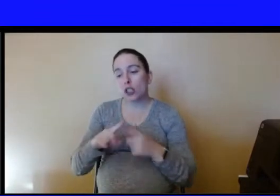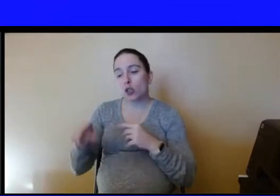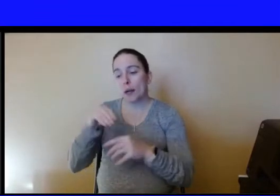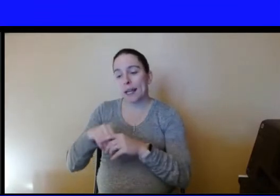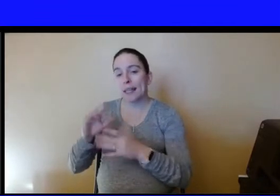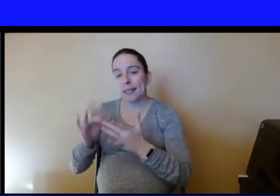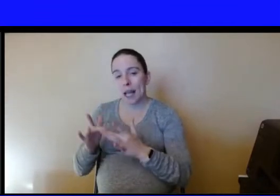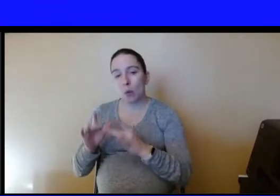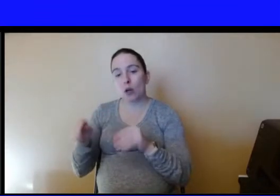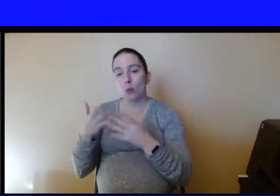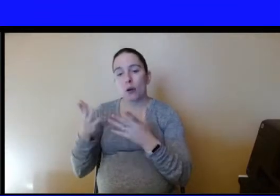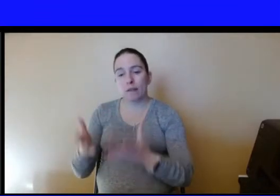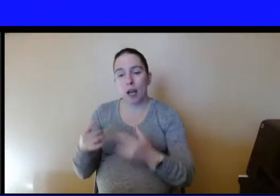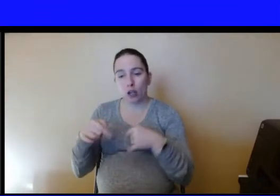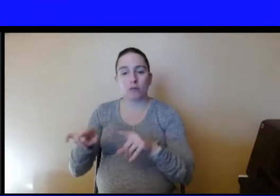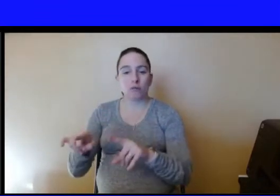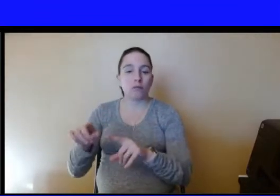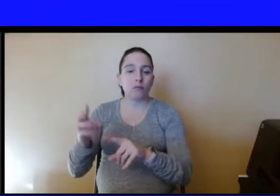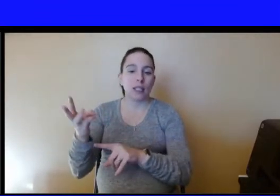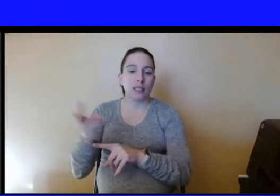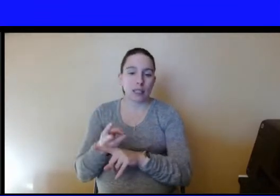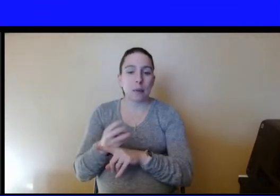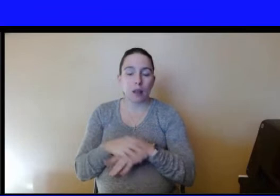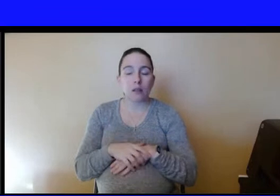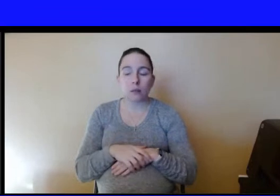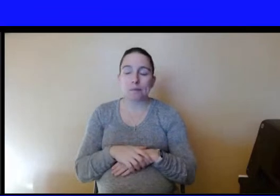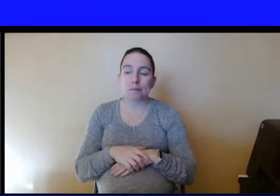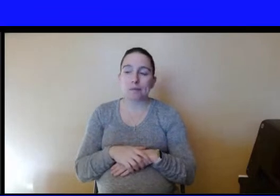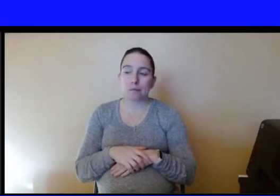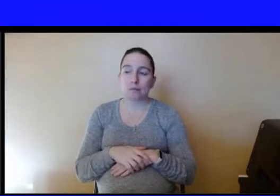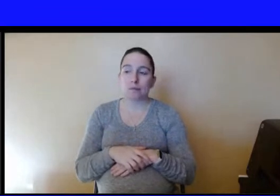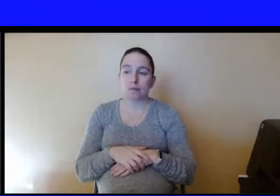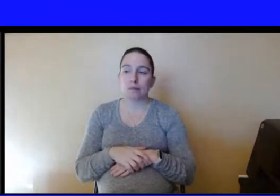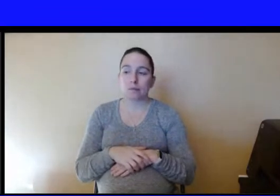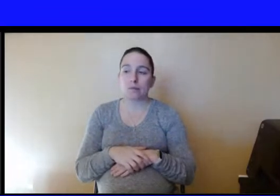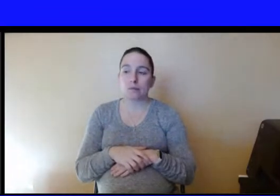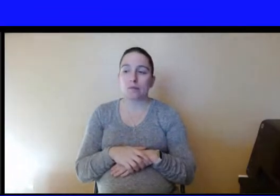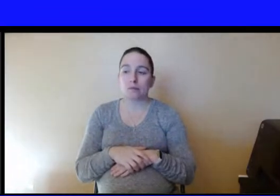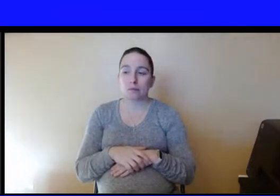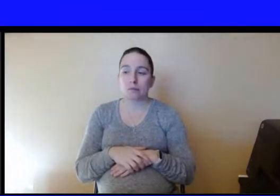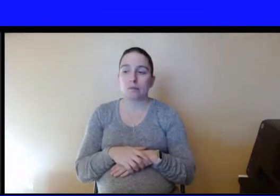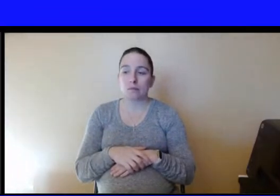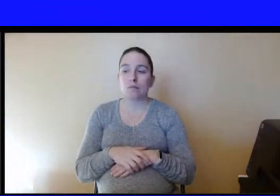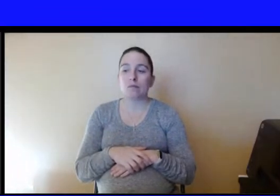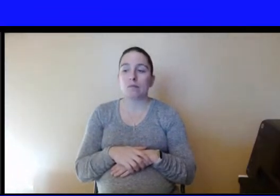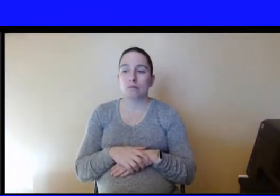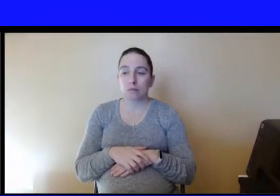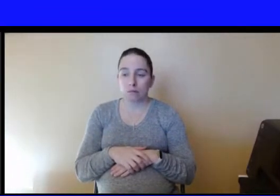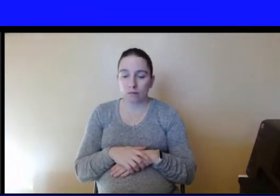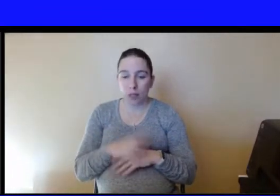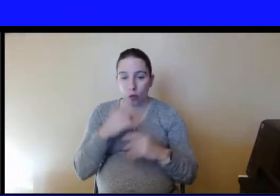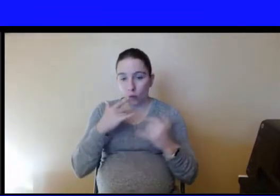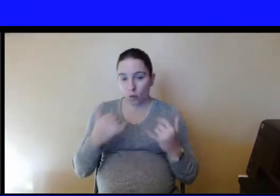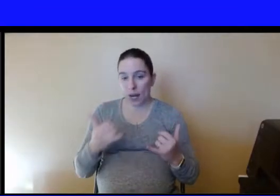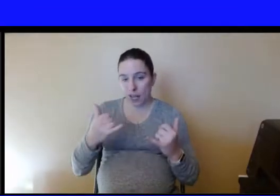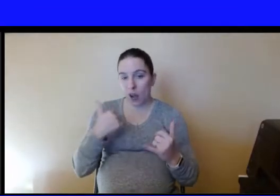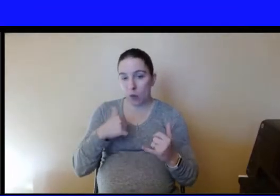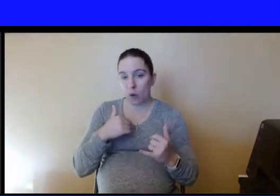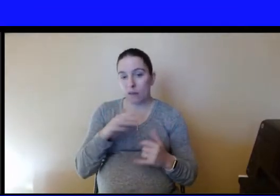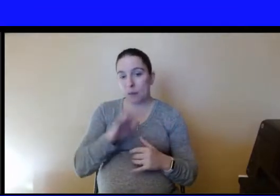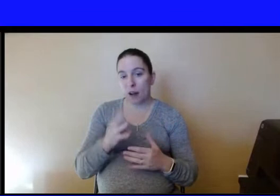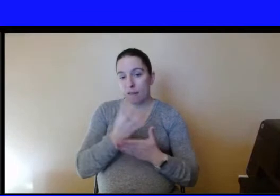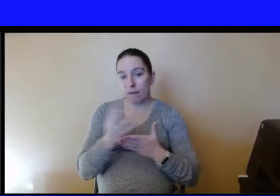the operation just to make sure that the basics are working. The more enhanced and more aspirational parts of